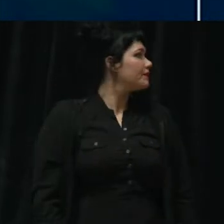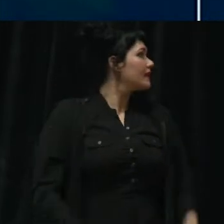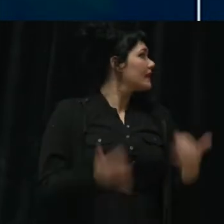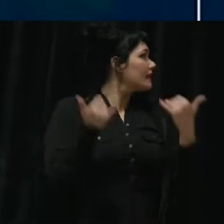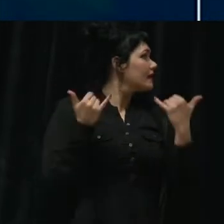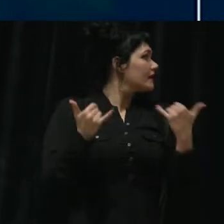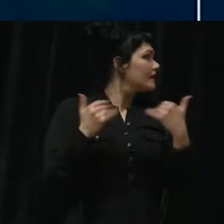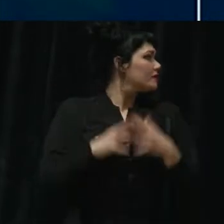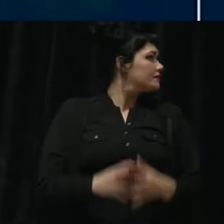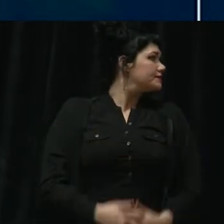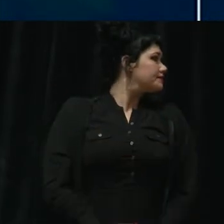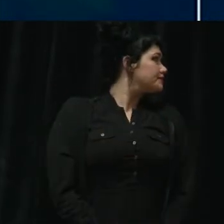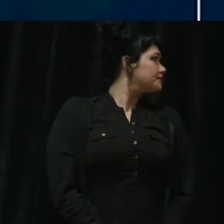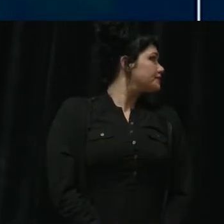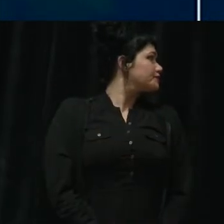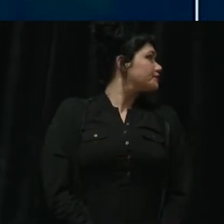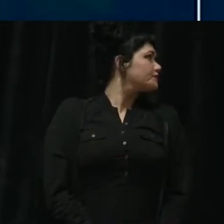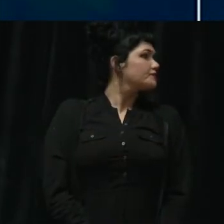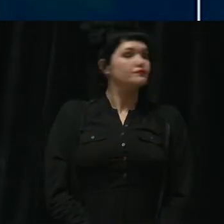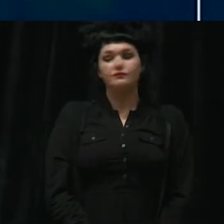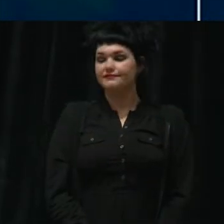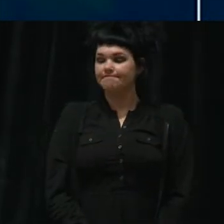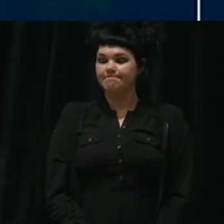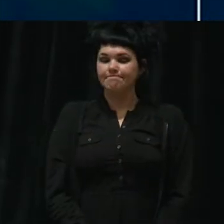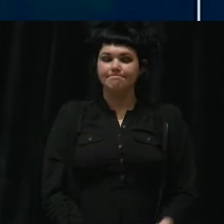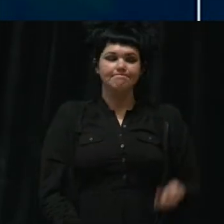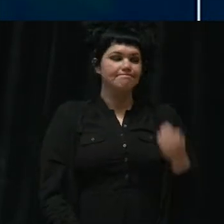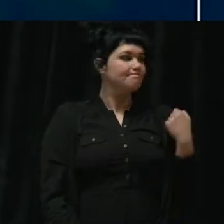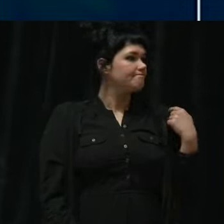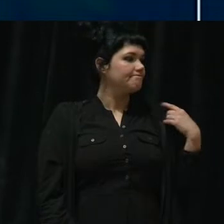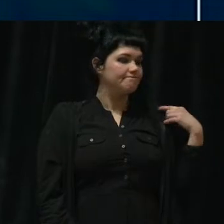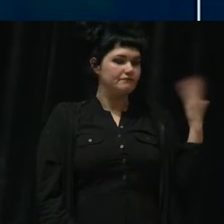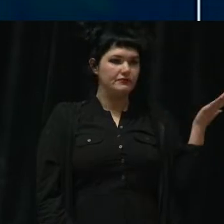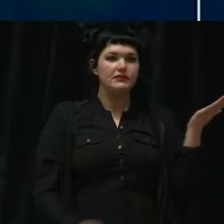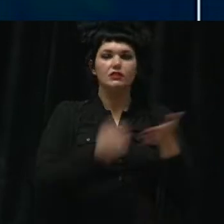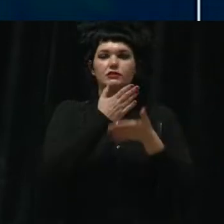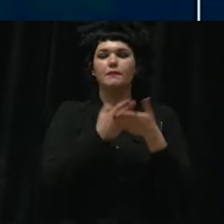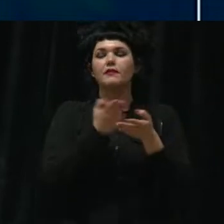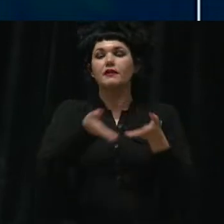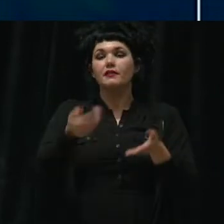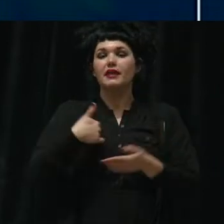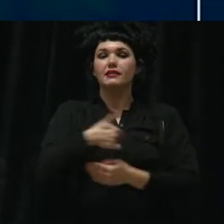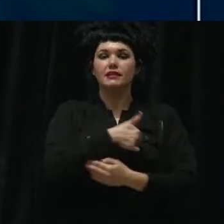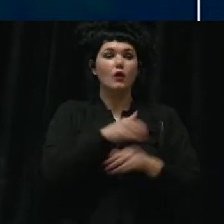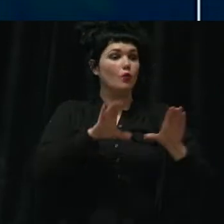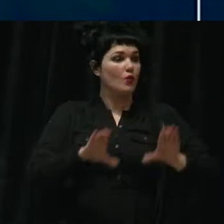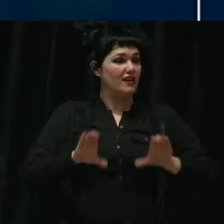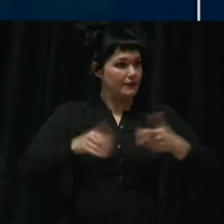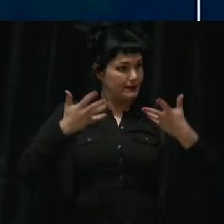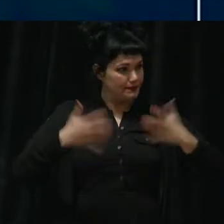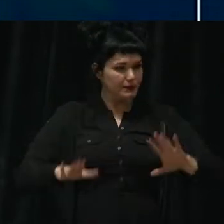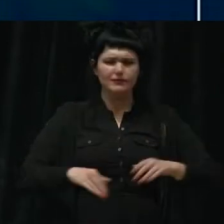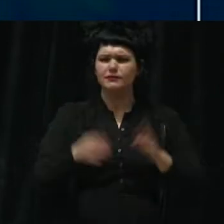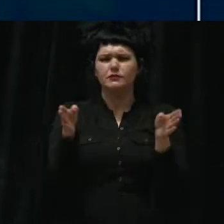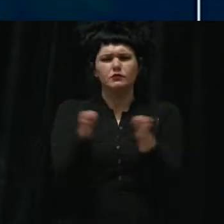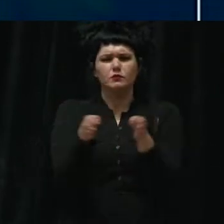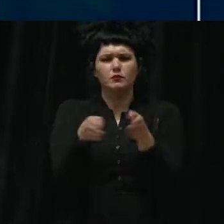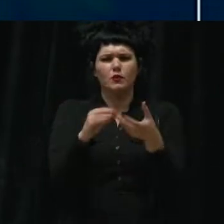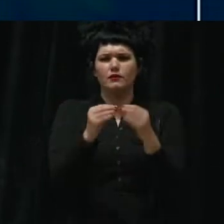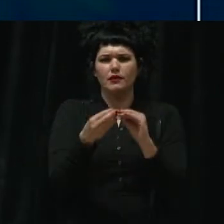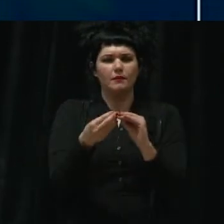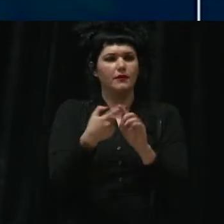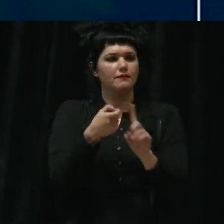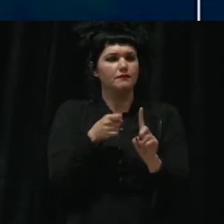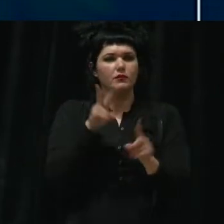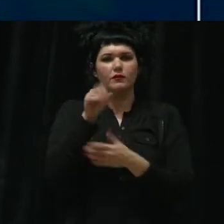Now, these are some of the things that we've done, and these are just a small number of that